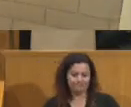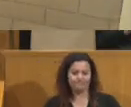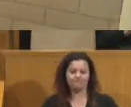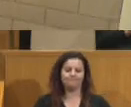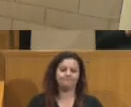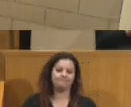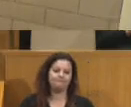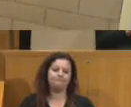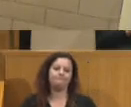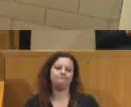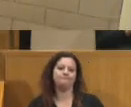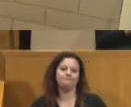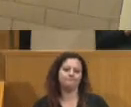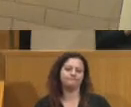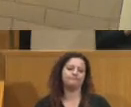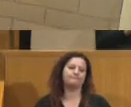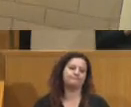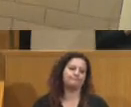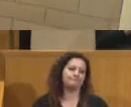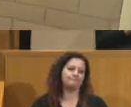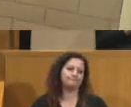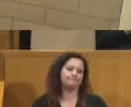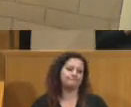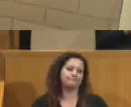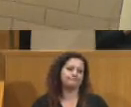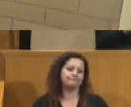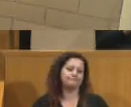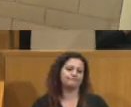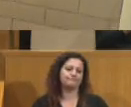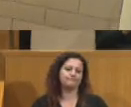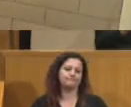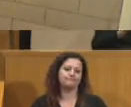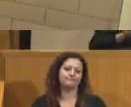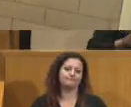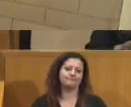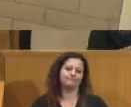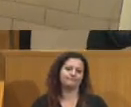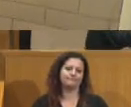police department 2 months ago, National Day of Mourning,